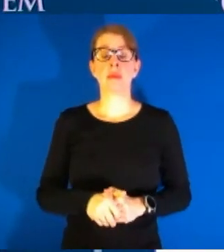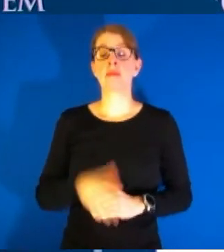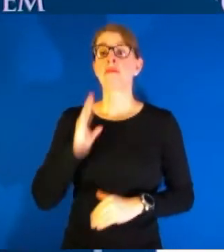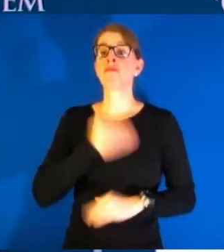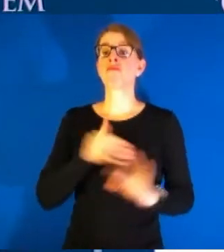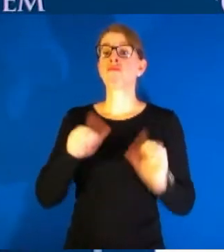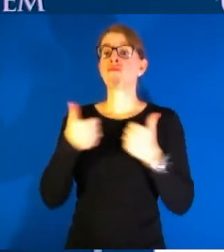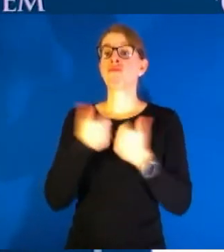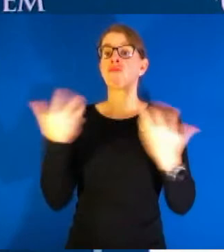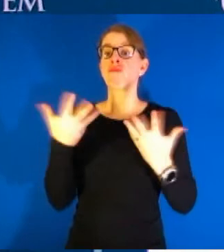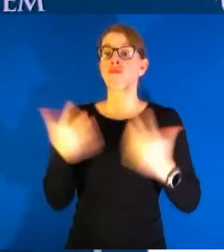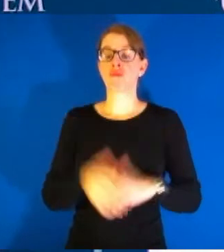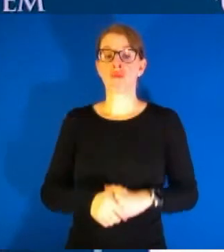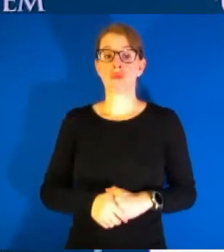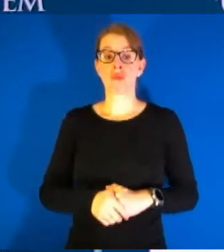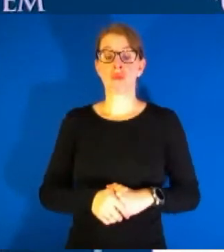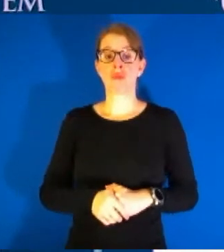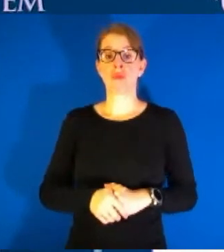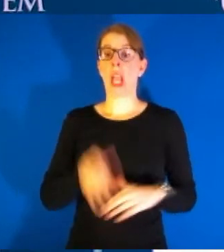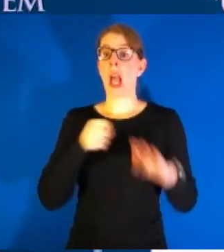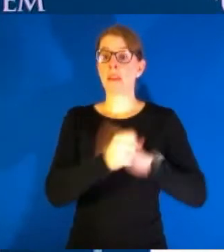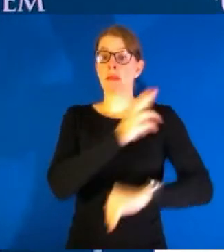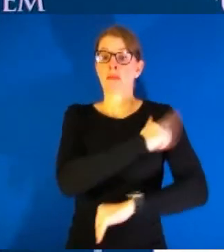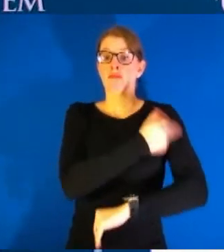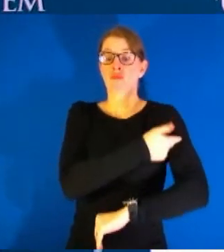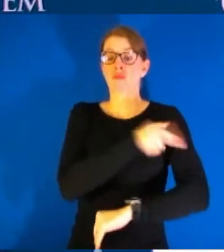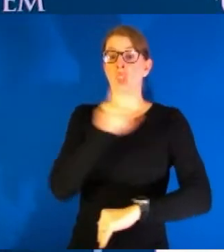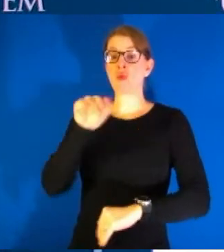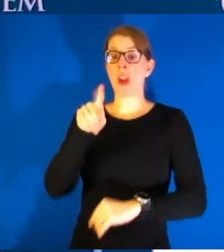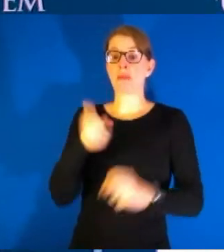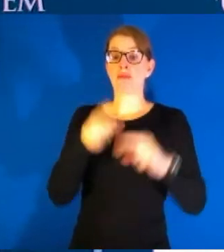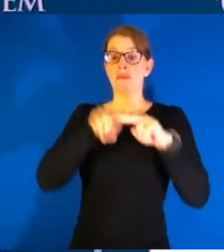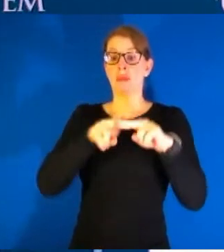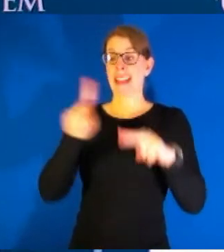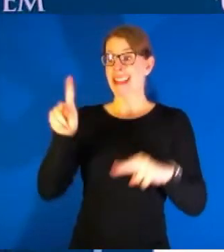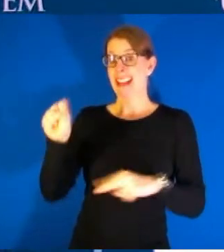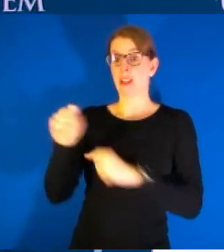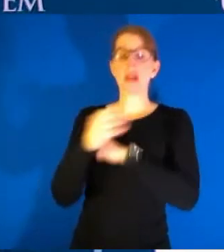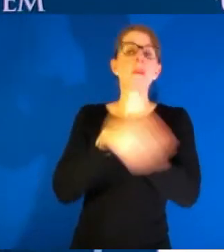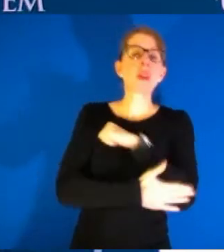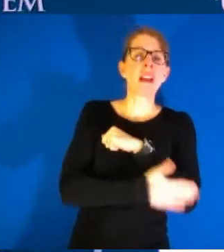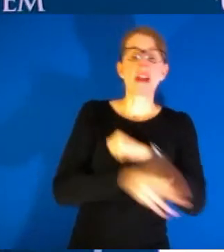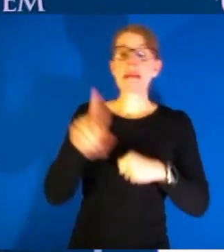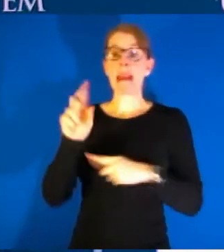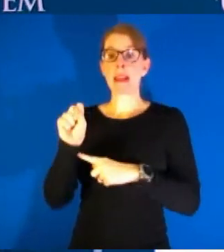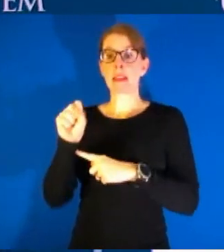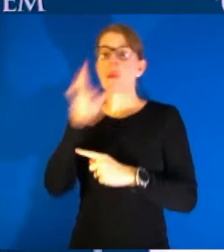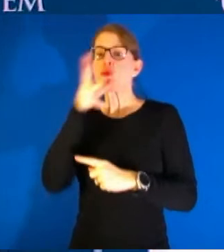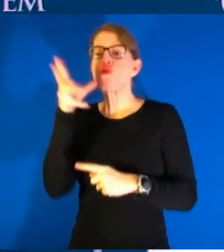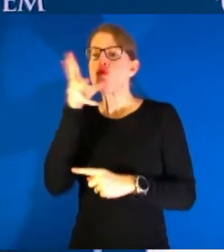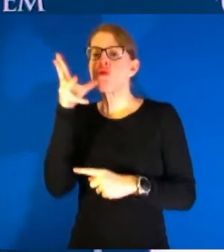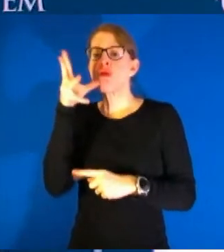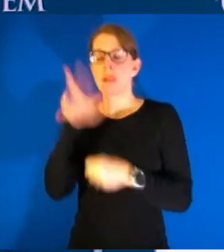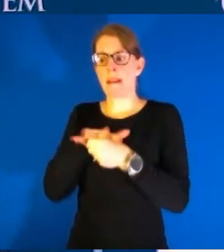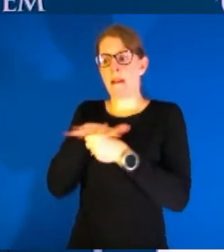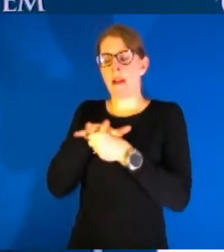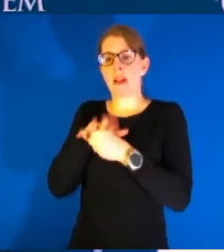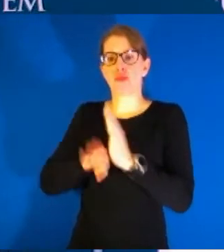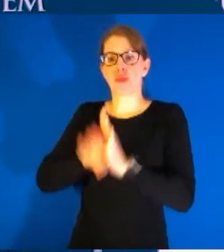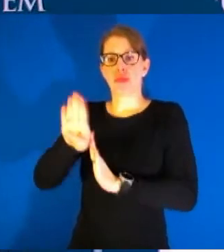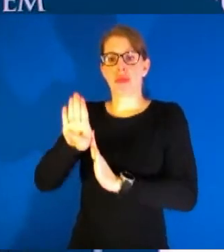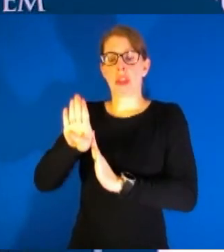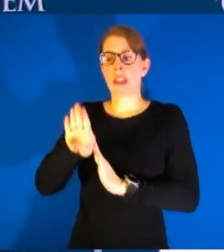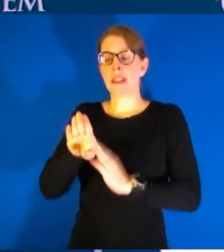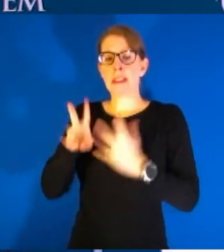of hospitalizations are rising. If you had it by county, in Kansas, it's most rapidly in the rural areas. And we're having difficulty